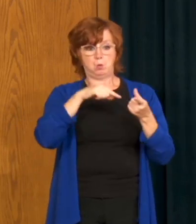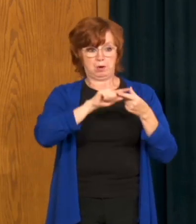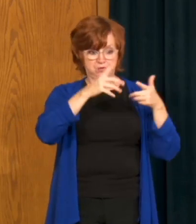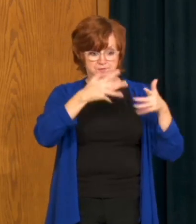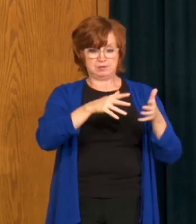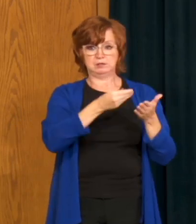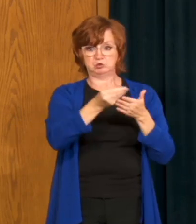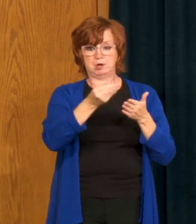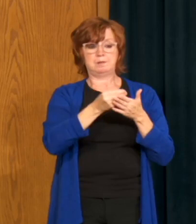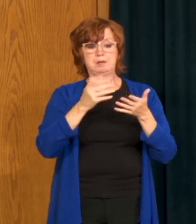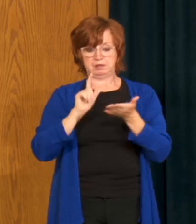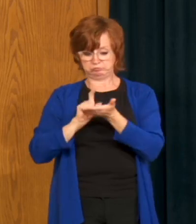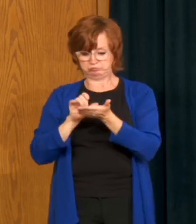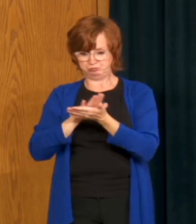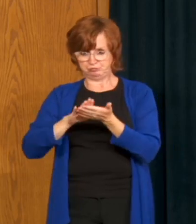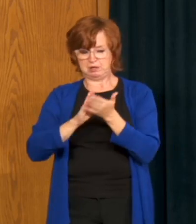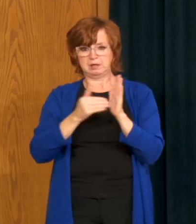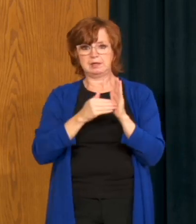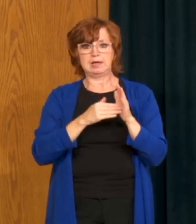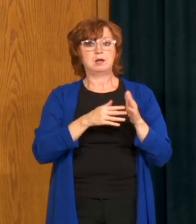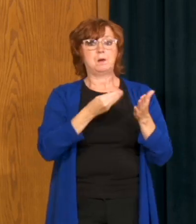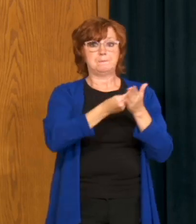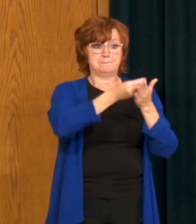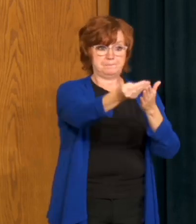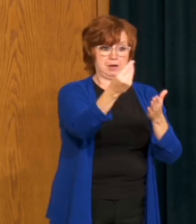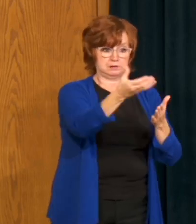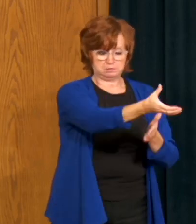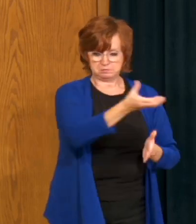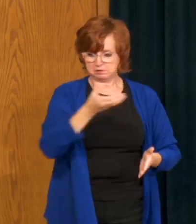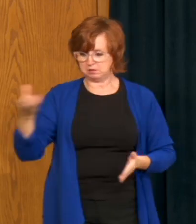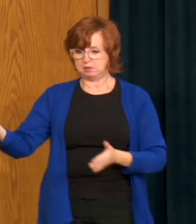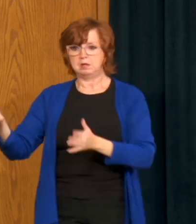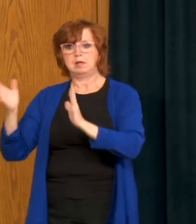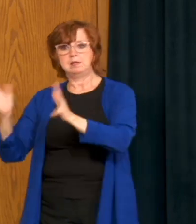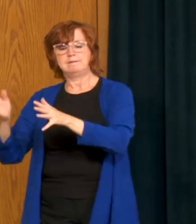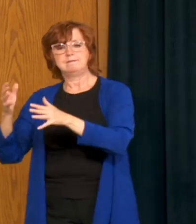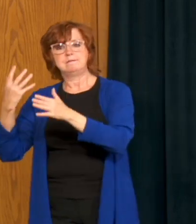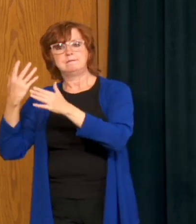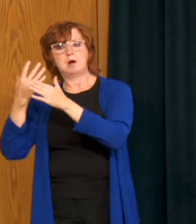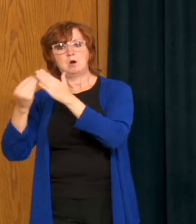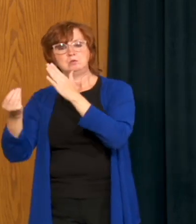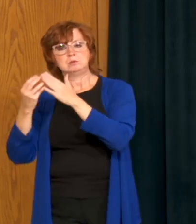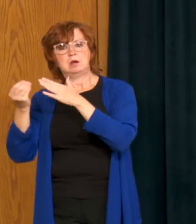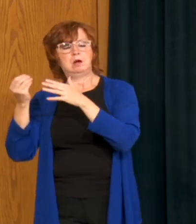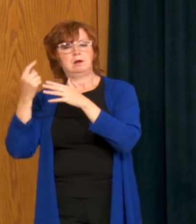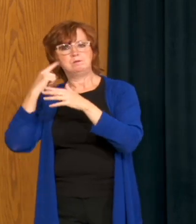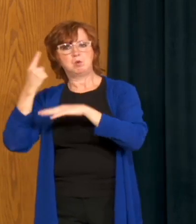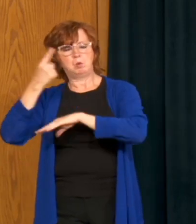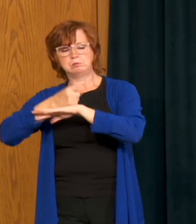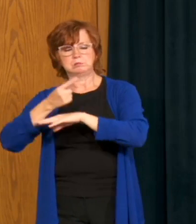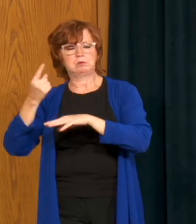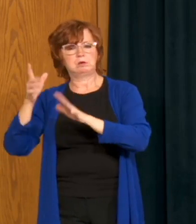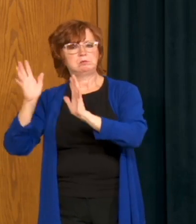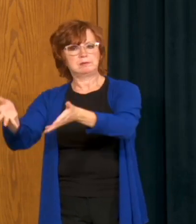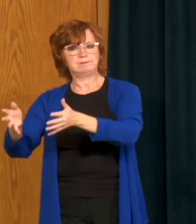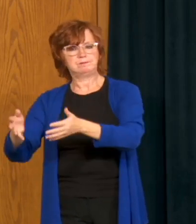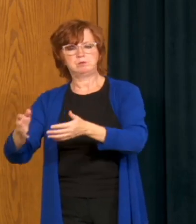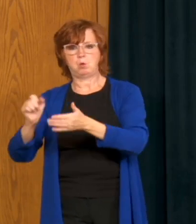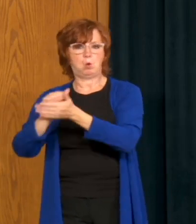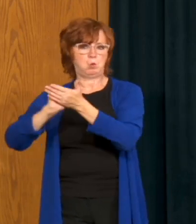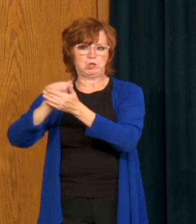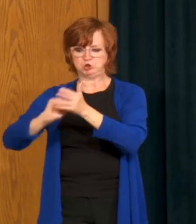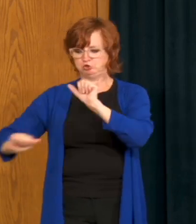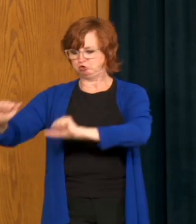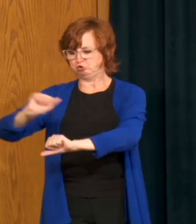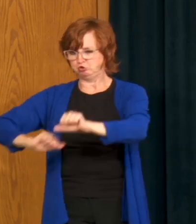launder them or clean them if they can be. I think those are basic principles we need to follow to minimize any risk of